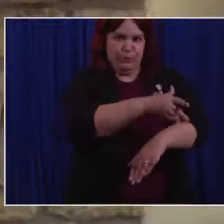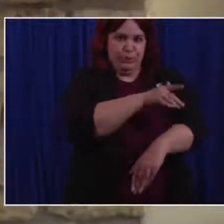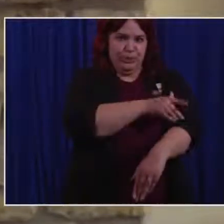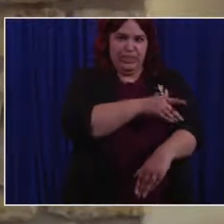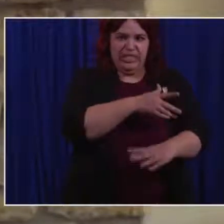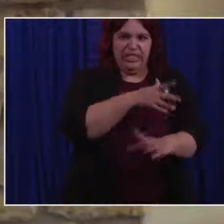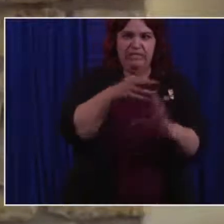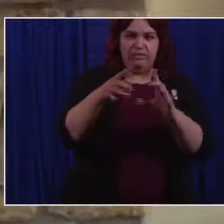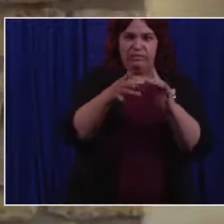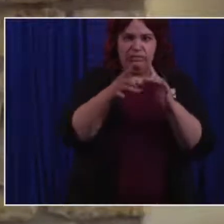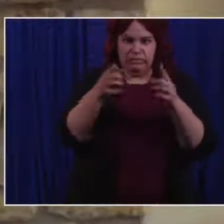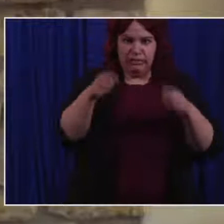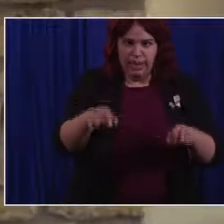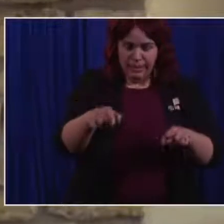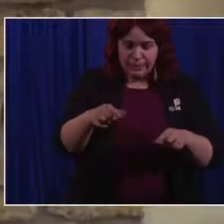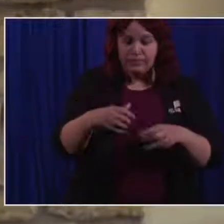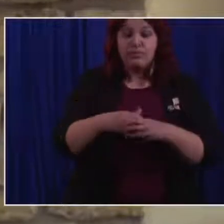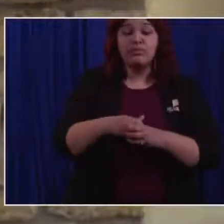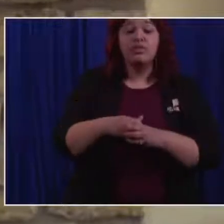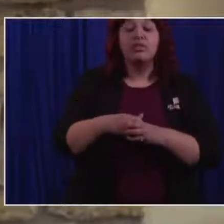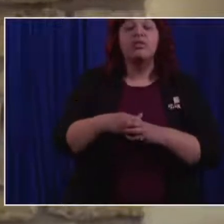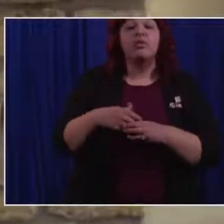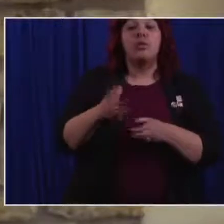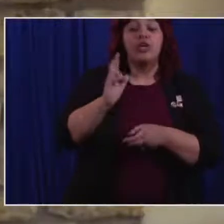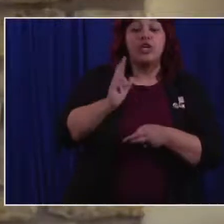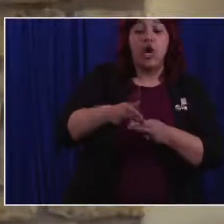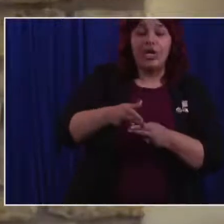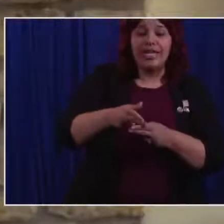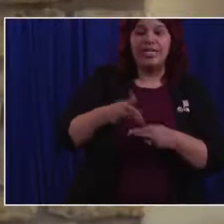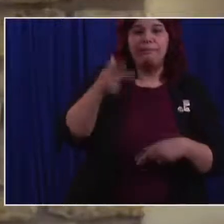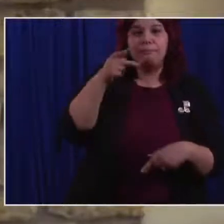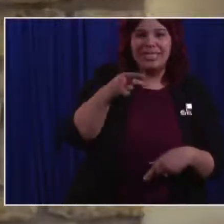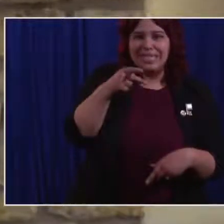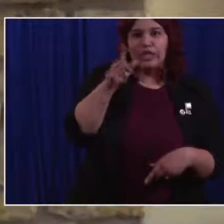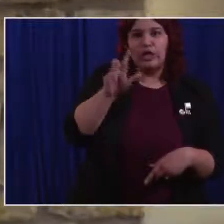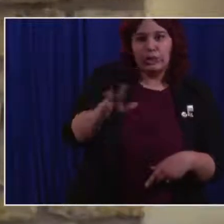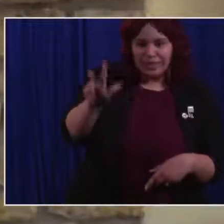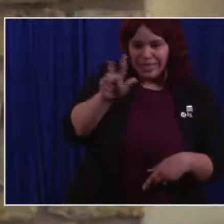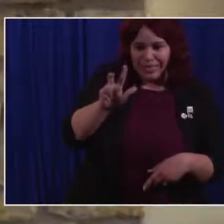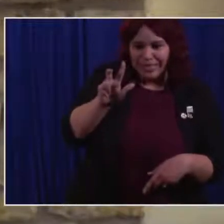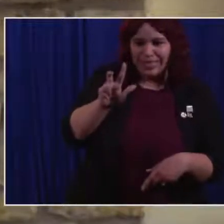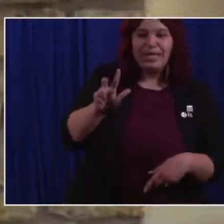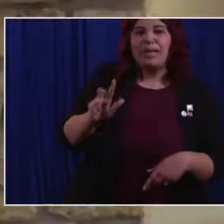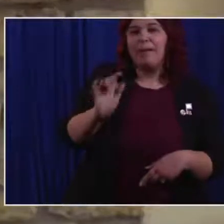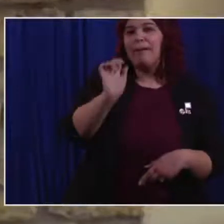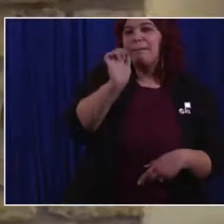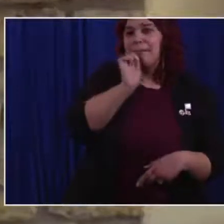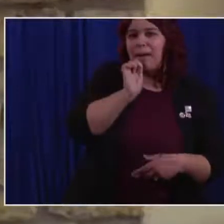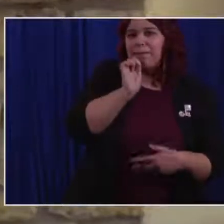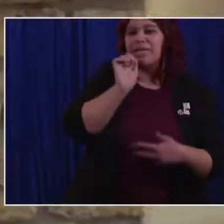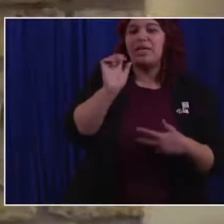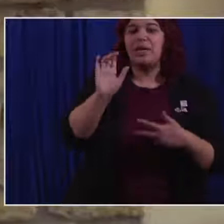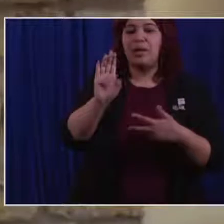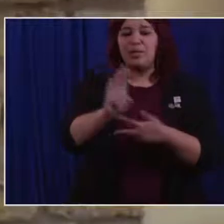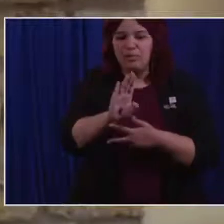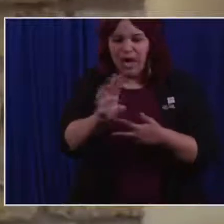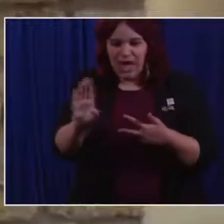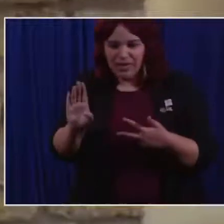and Family Service Public-Private Partnership, or P3. Jeff Fickey is the leader